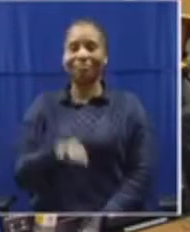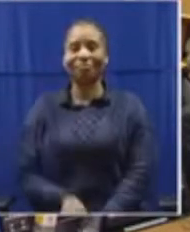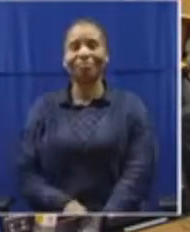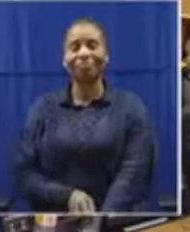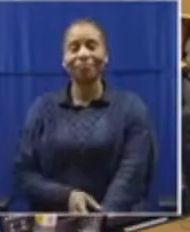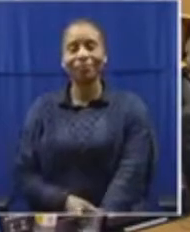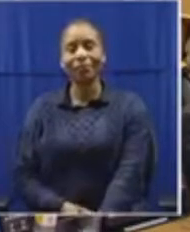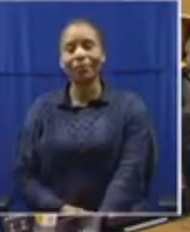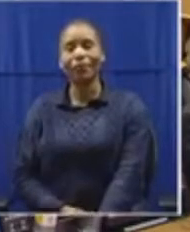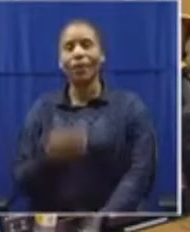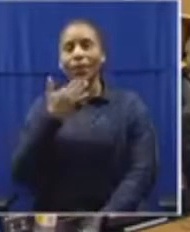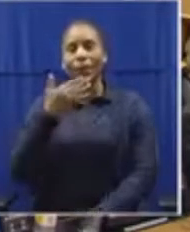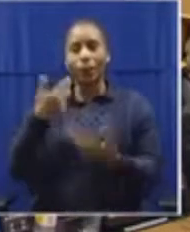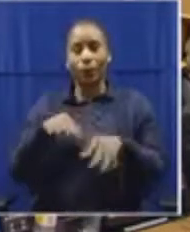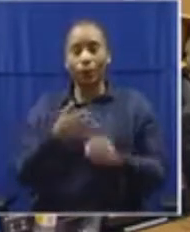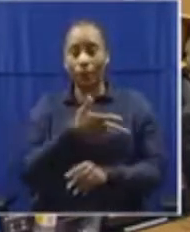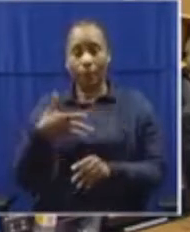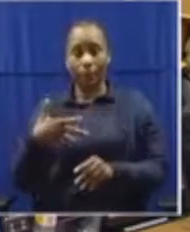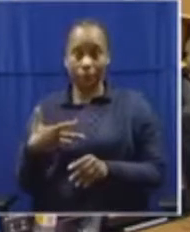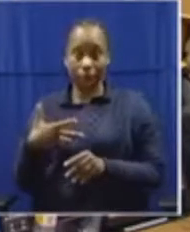Thank you, Madam Speaker. Mr. President,